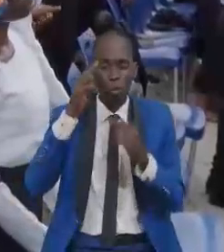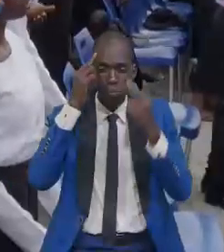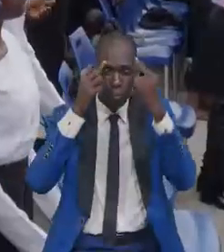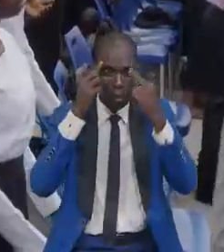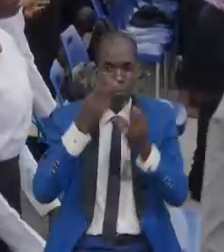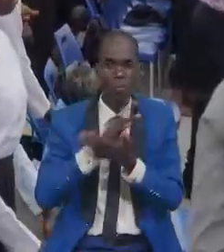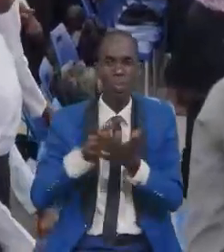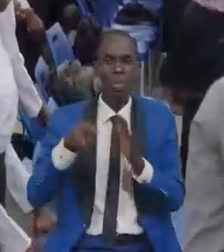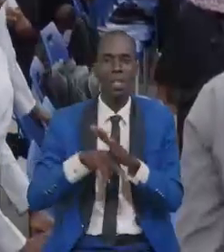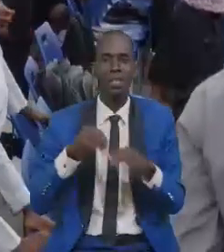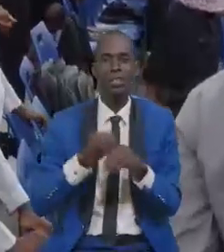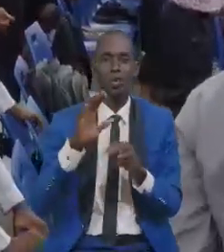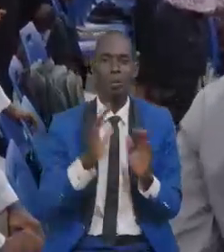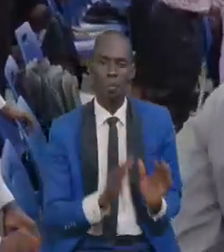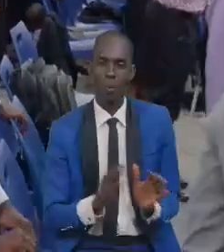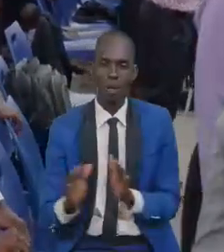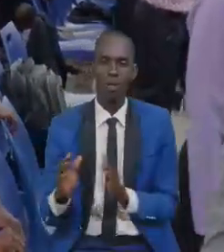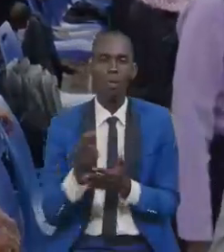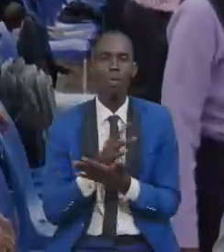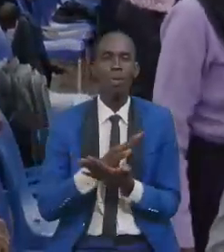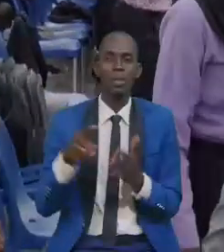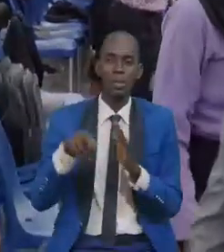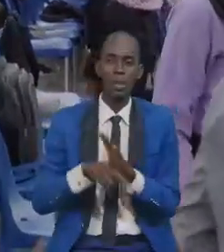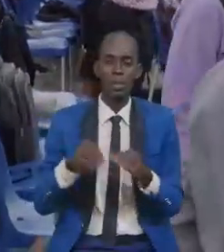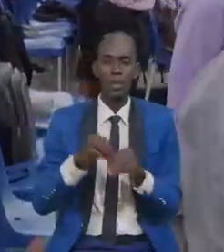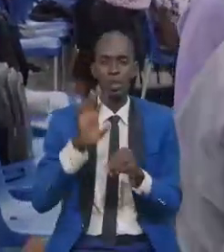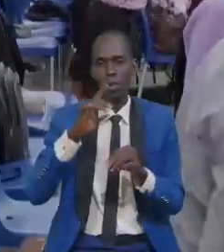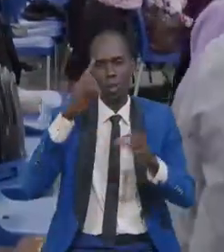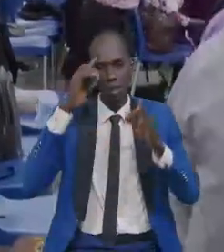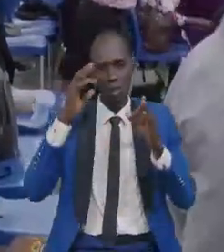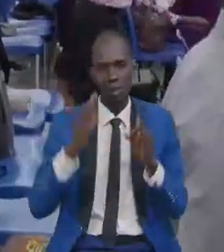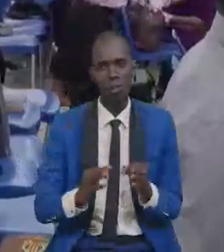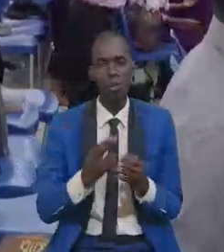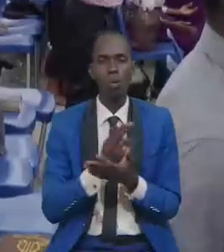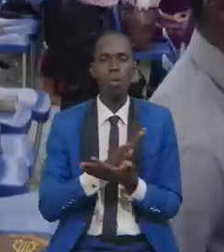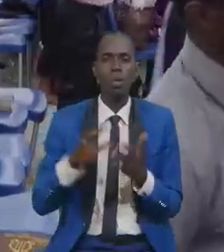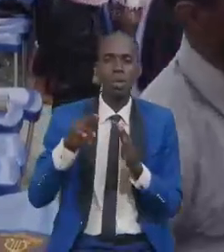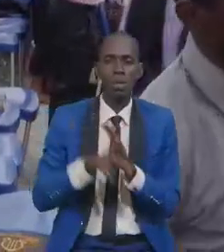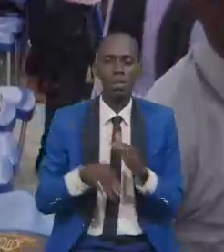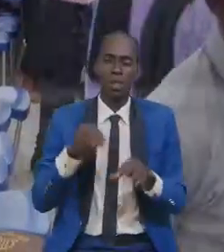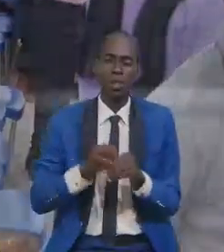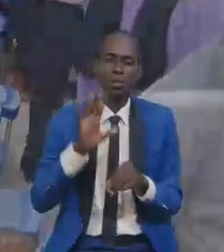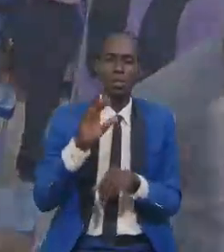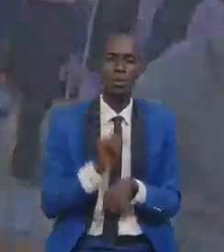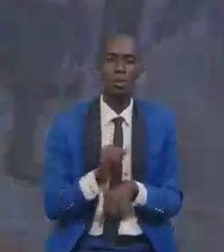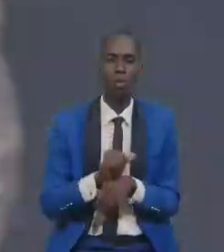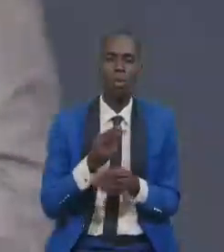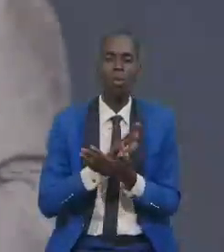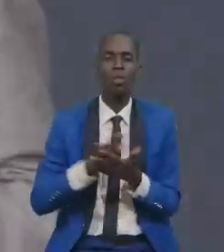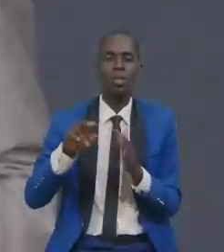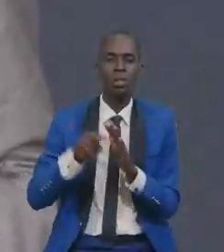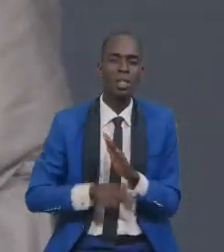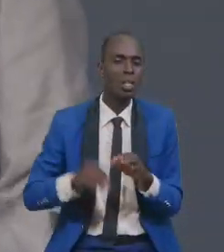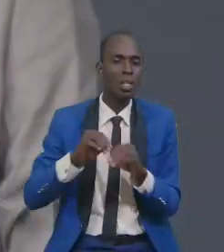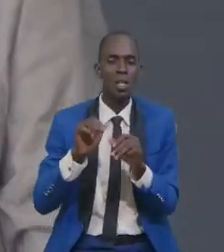planning. Holiness in your decisions. Holiness in your work. Holiness in